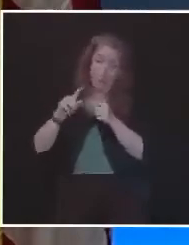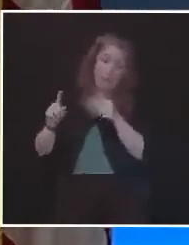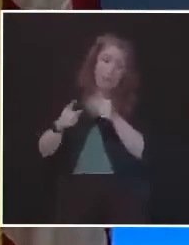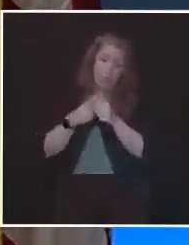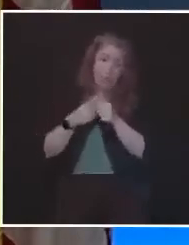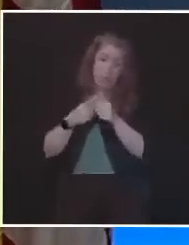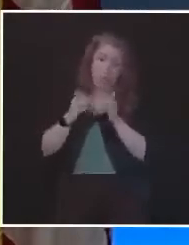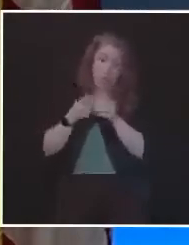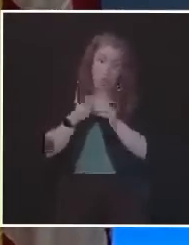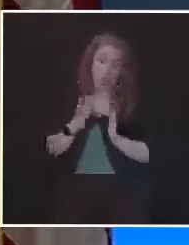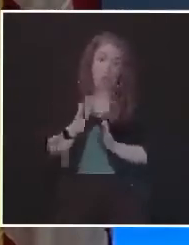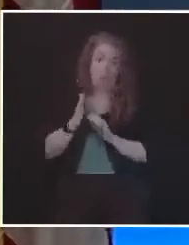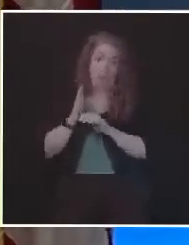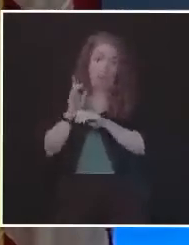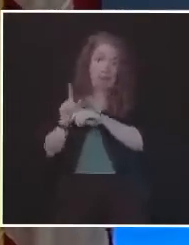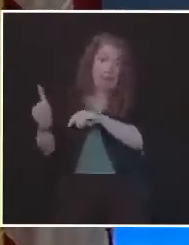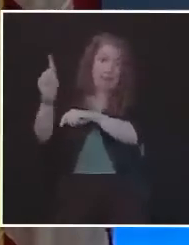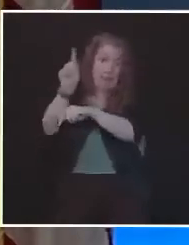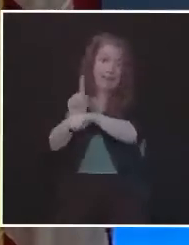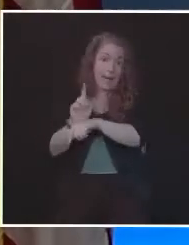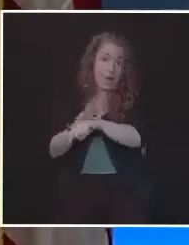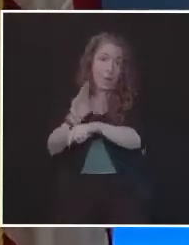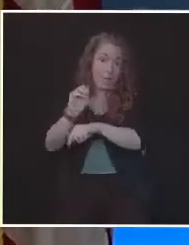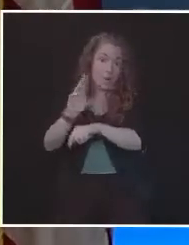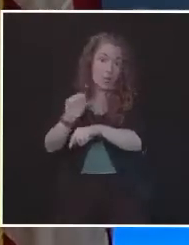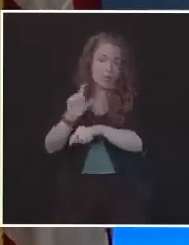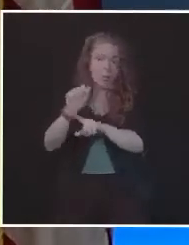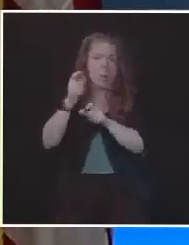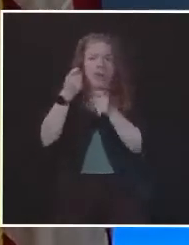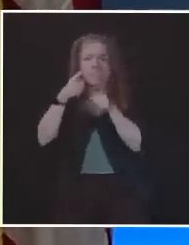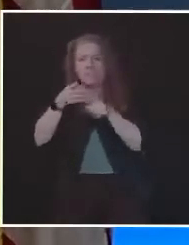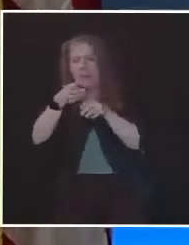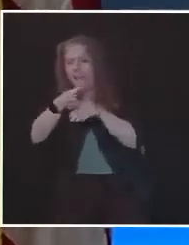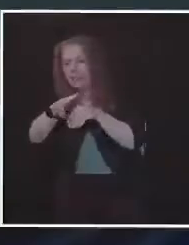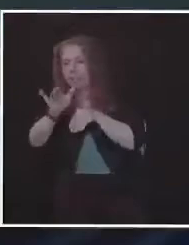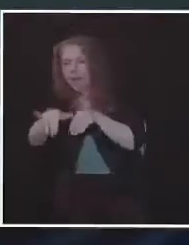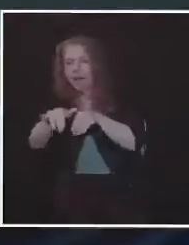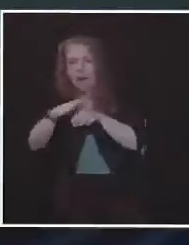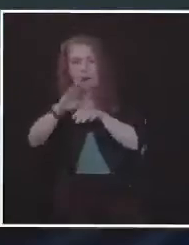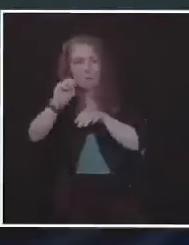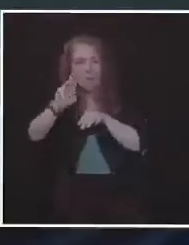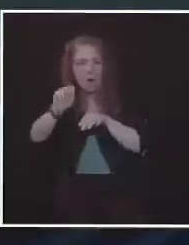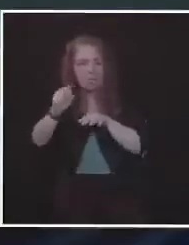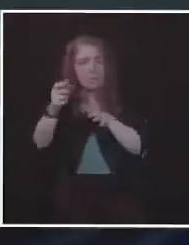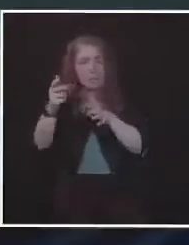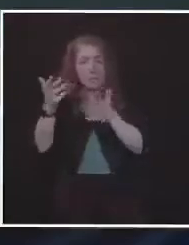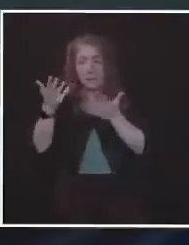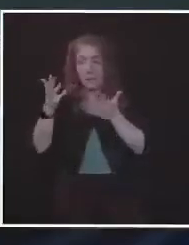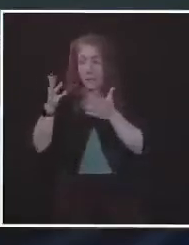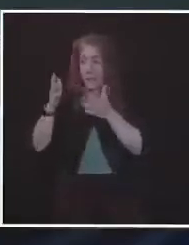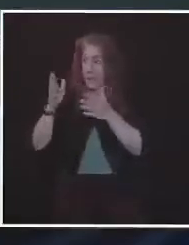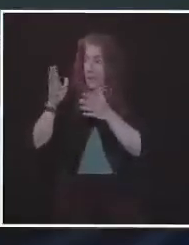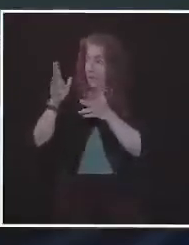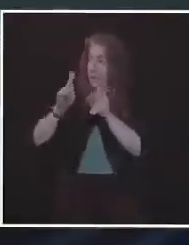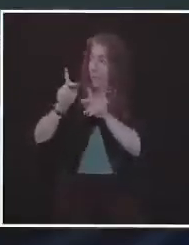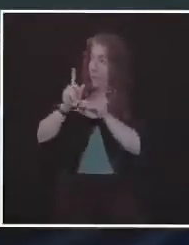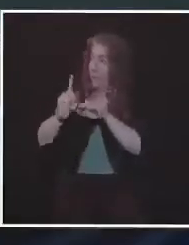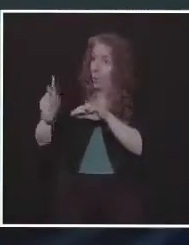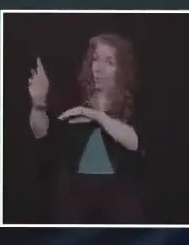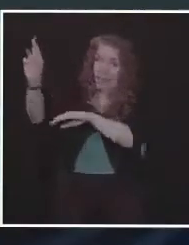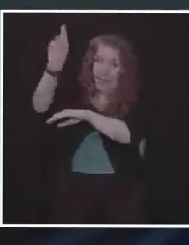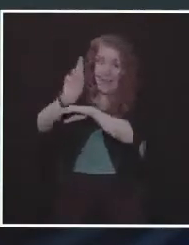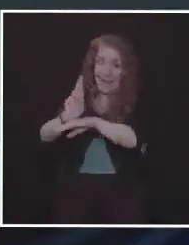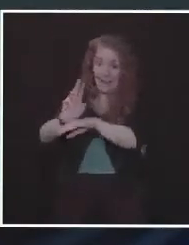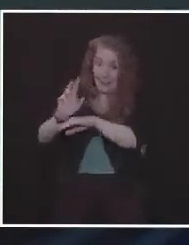and on Mars after humans have landed there? Okay, again, day two, but I guess what I'd say